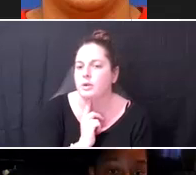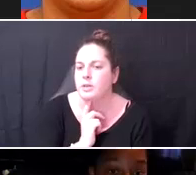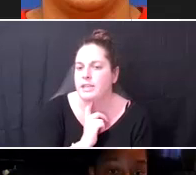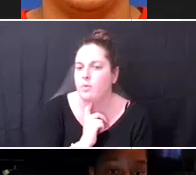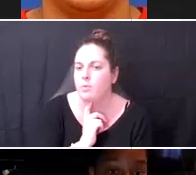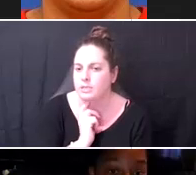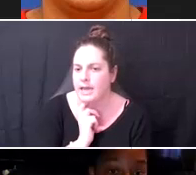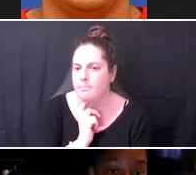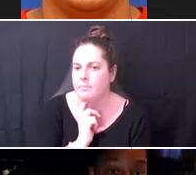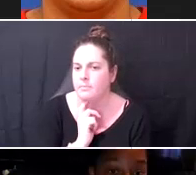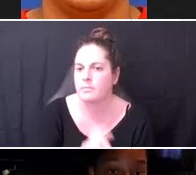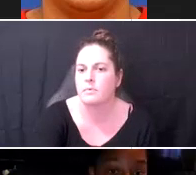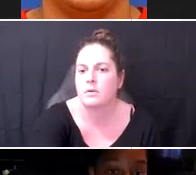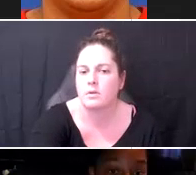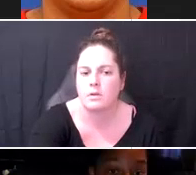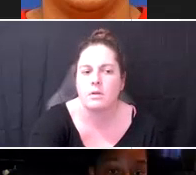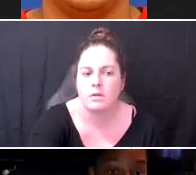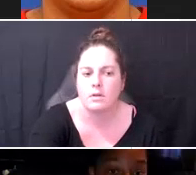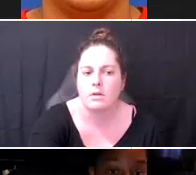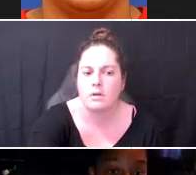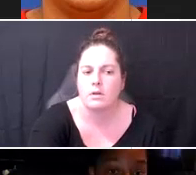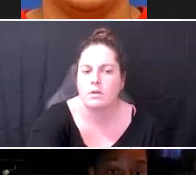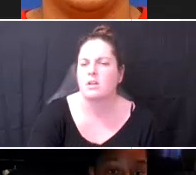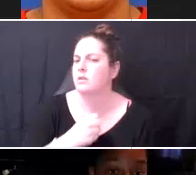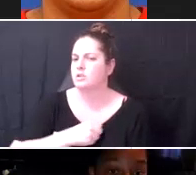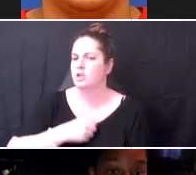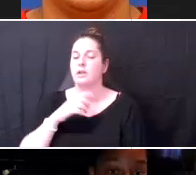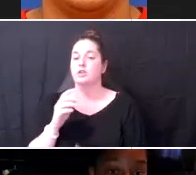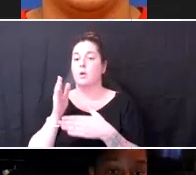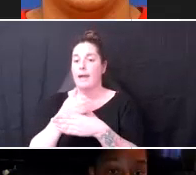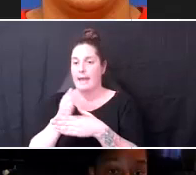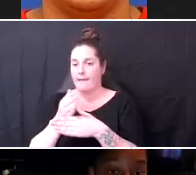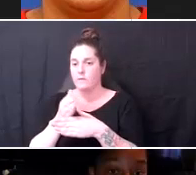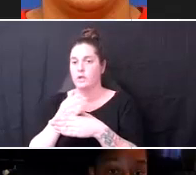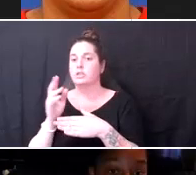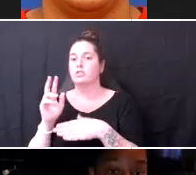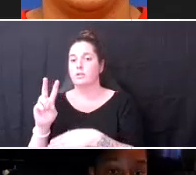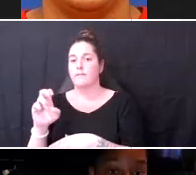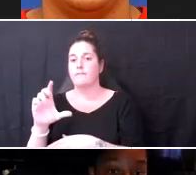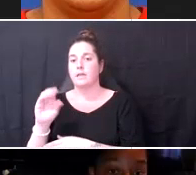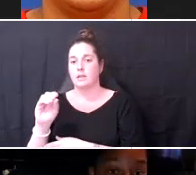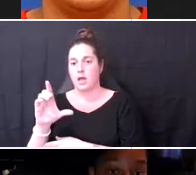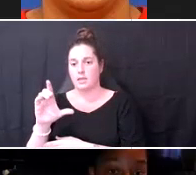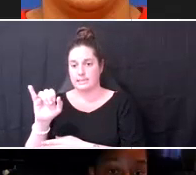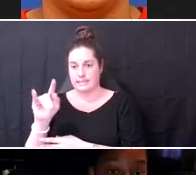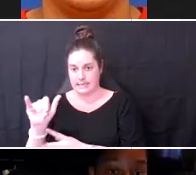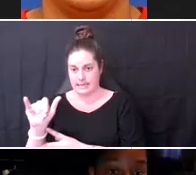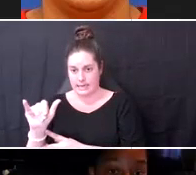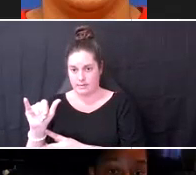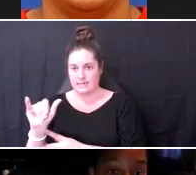you repeat that one more time? Sure. Average velocity is